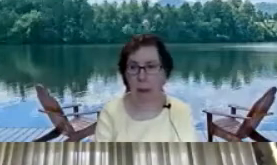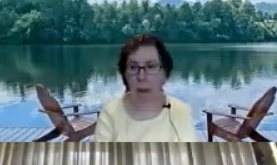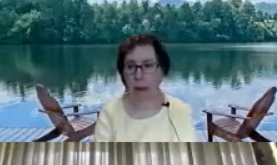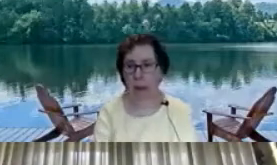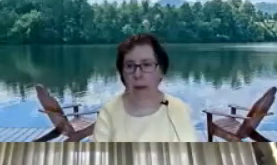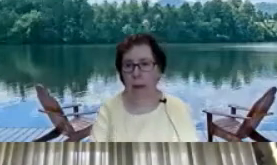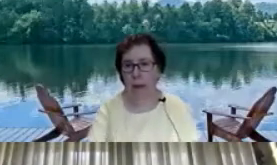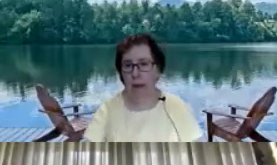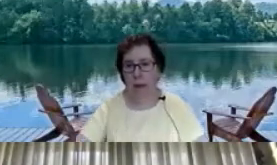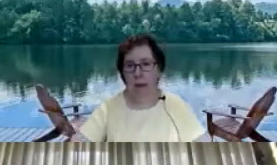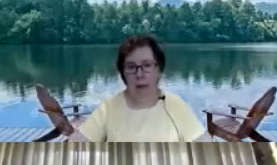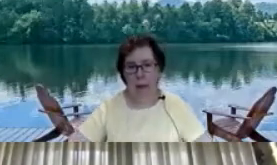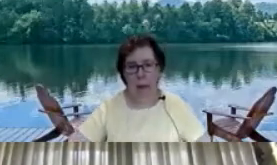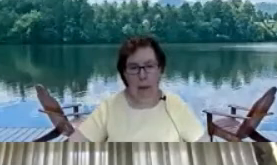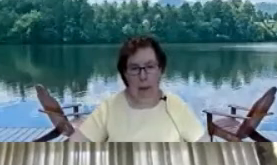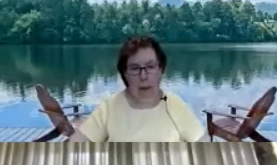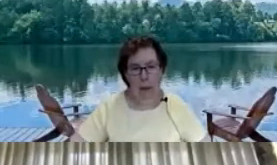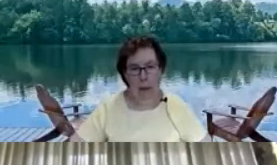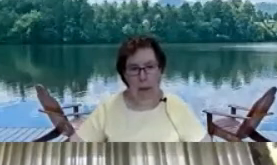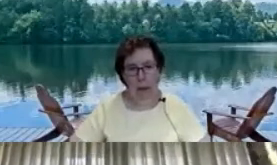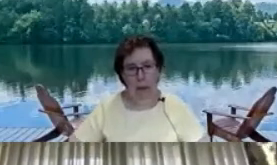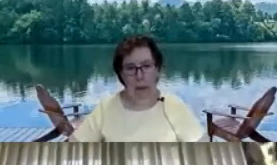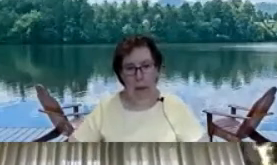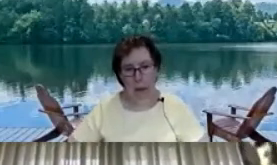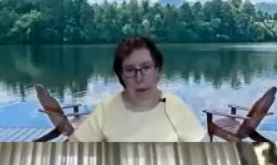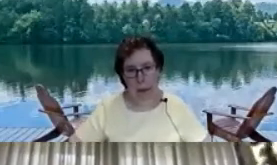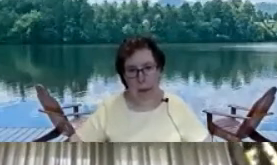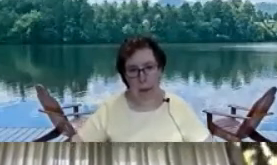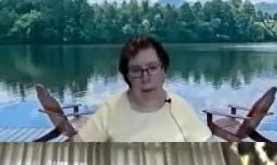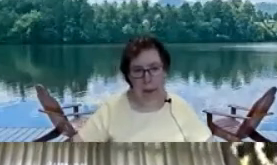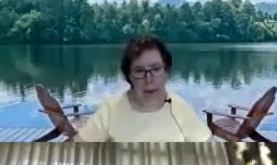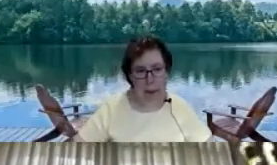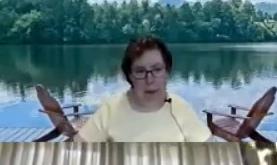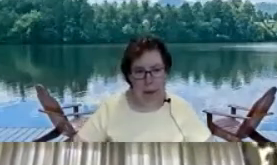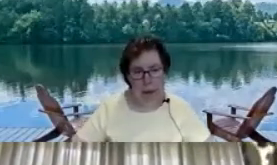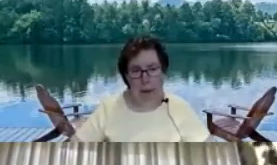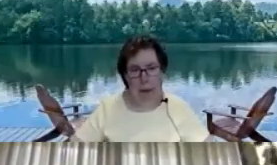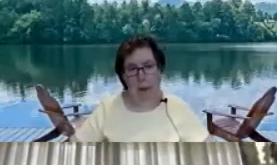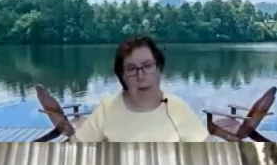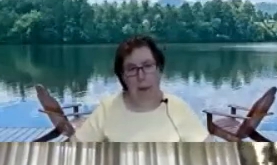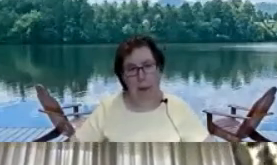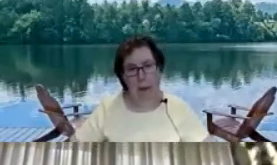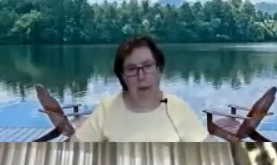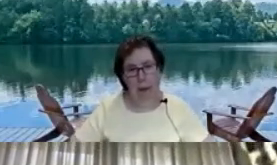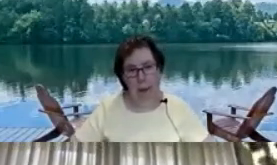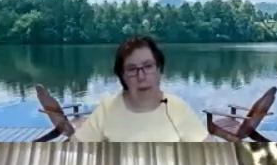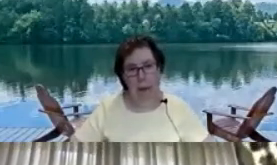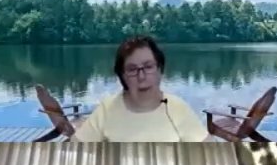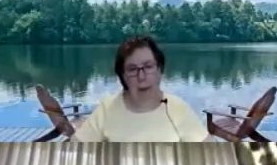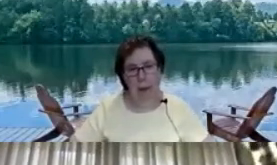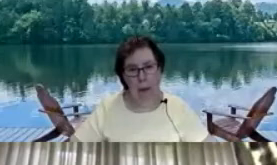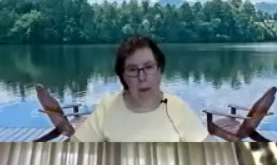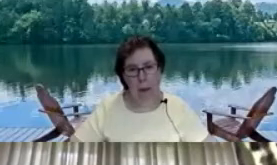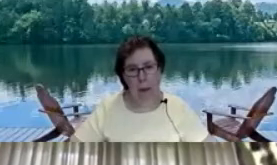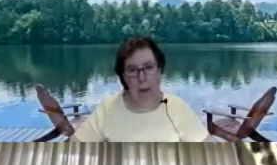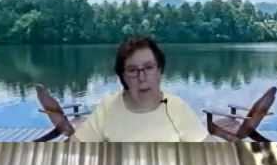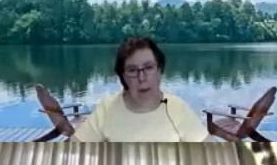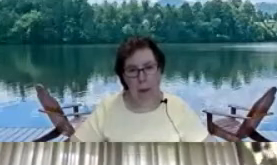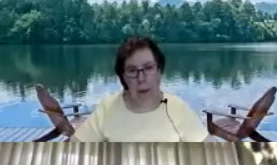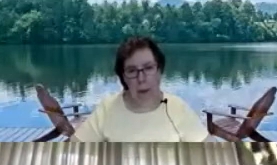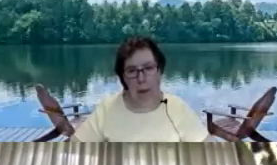lines tend to be more straight up and down. So to me, that makes this image look very still. There's nothing going on. There's just stillness,